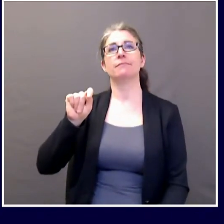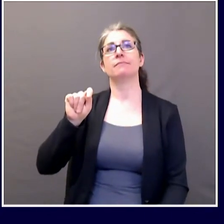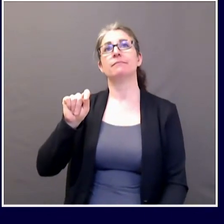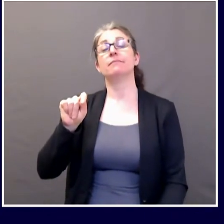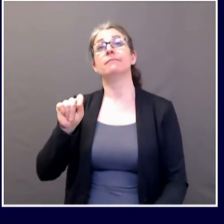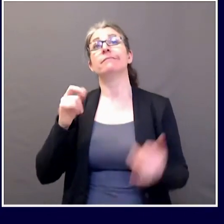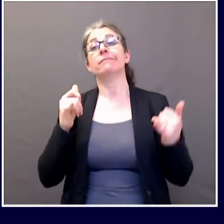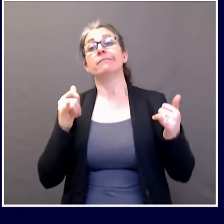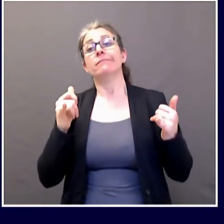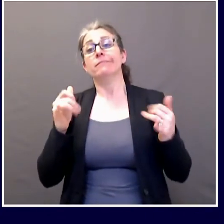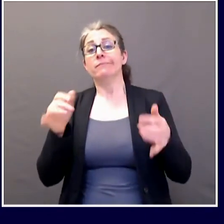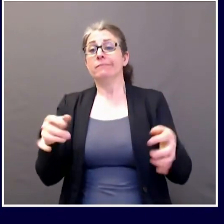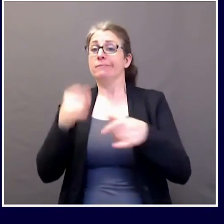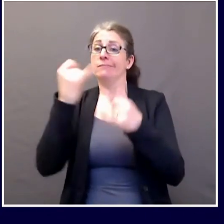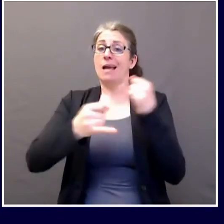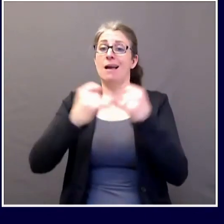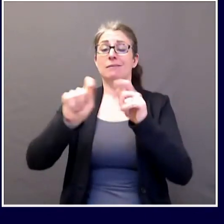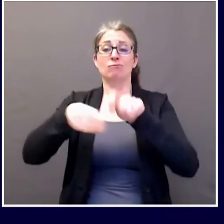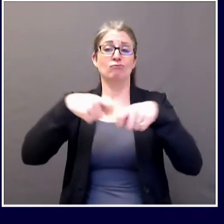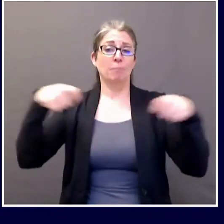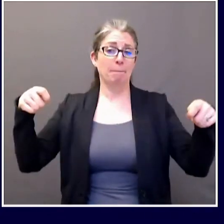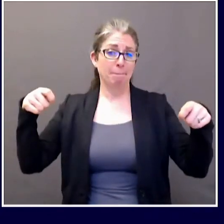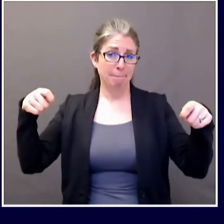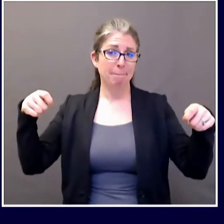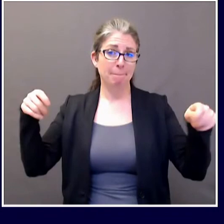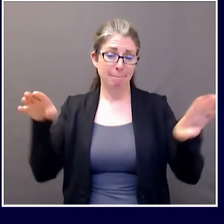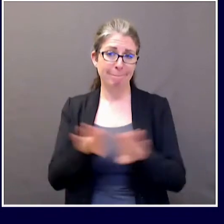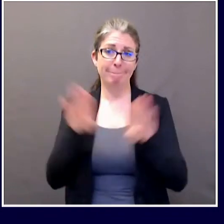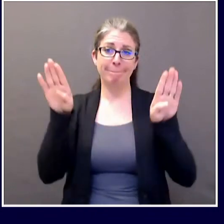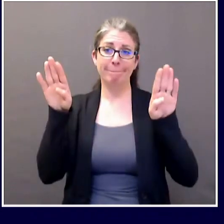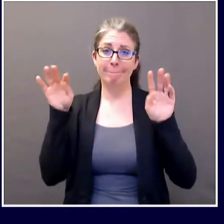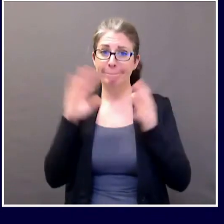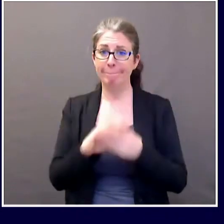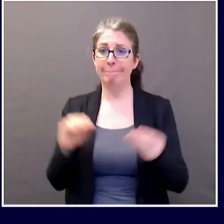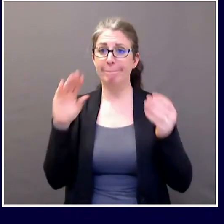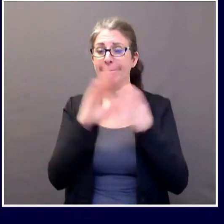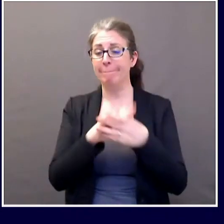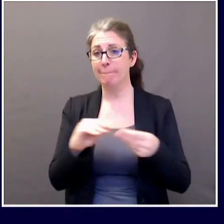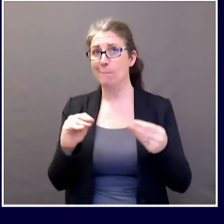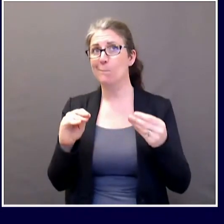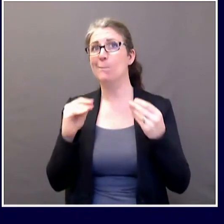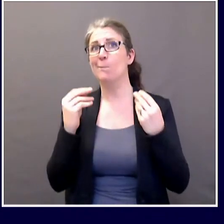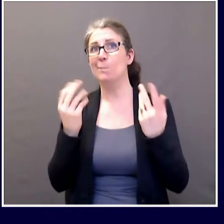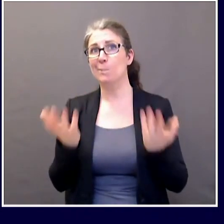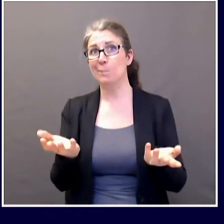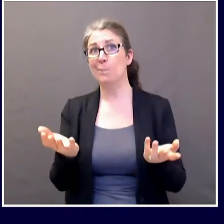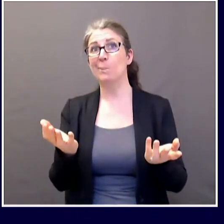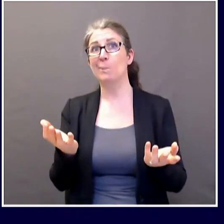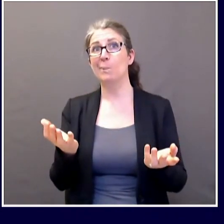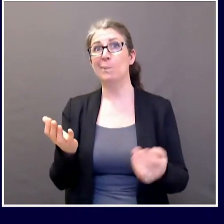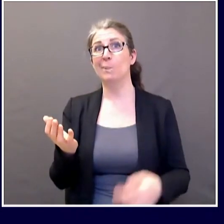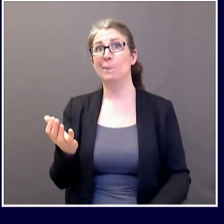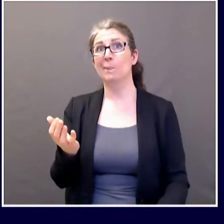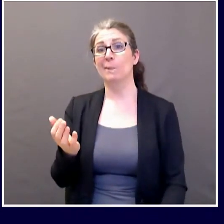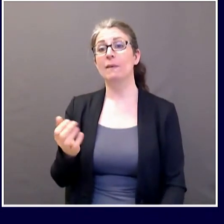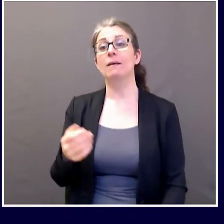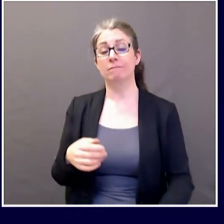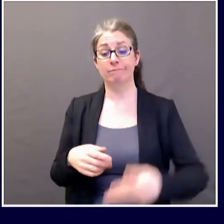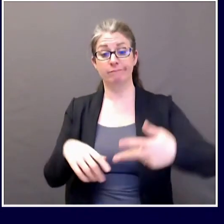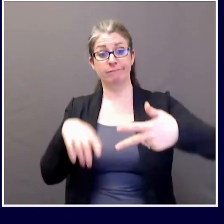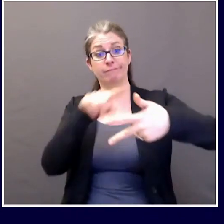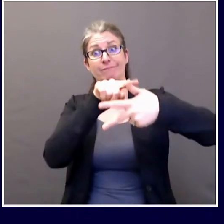coming online. There will be more and more vaccines, let's hope, as we go through the remainder of this year. The first one that